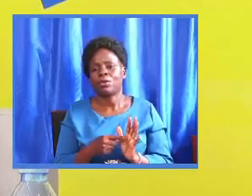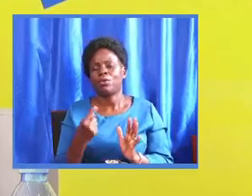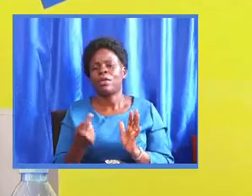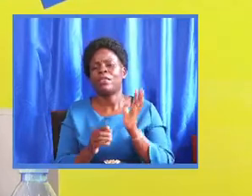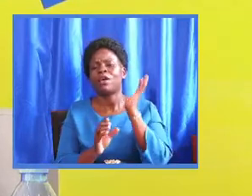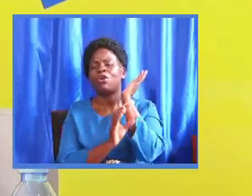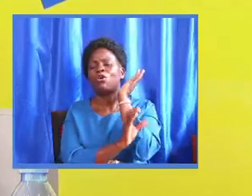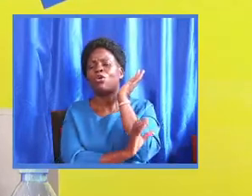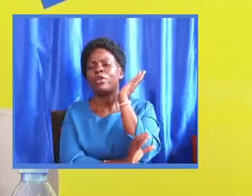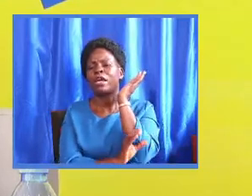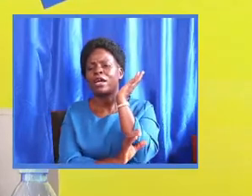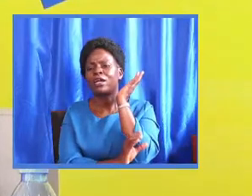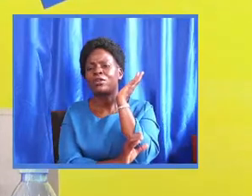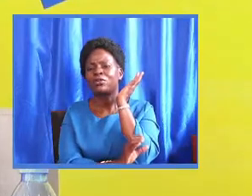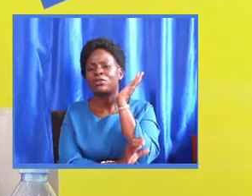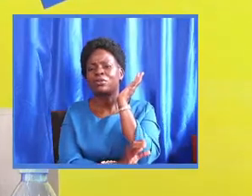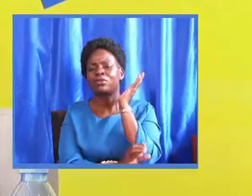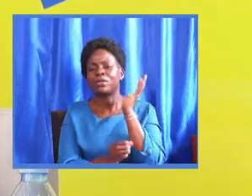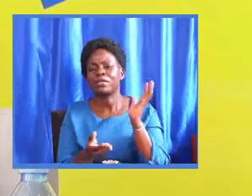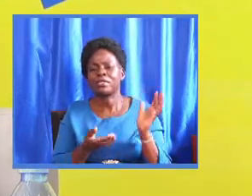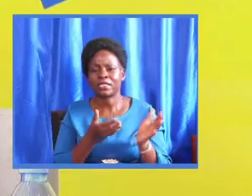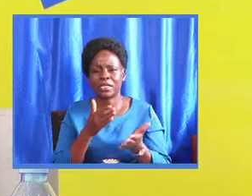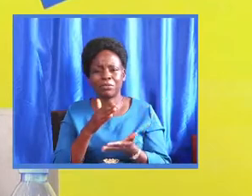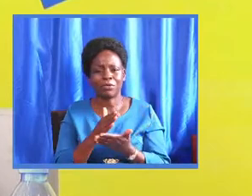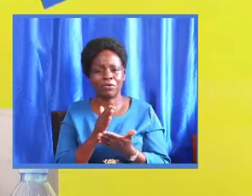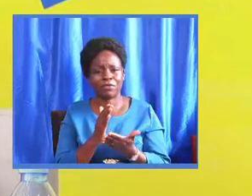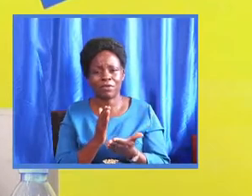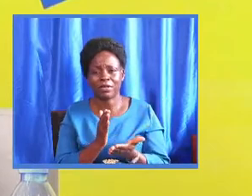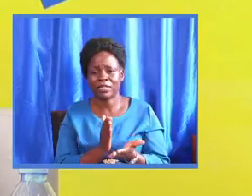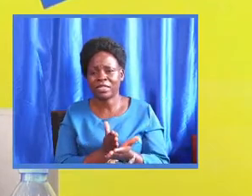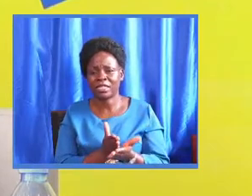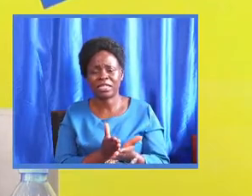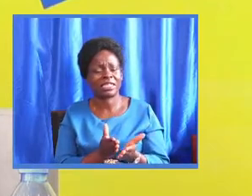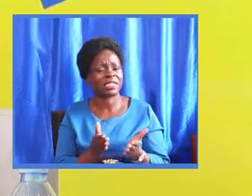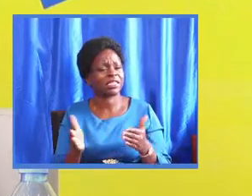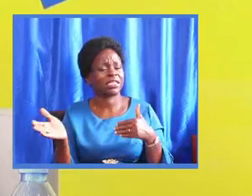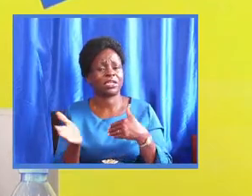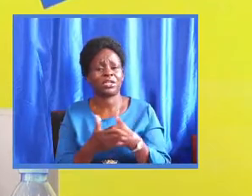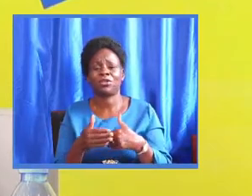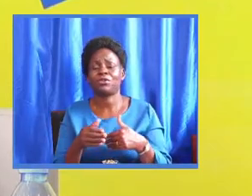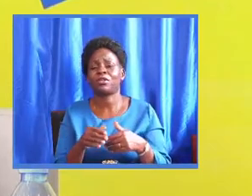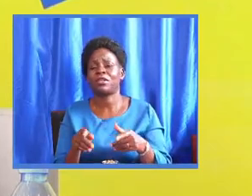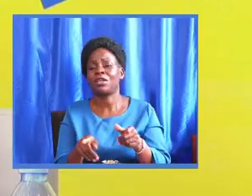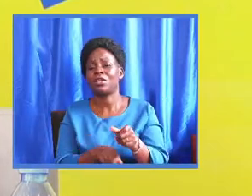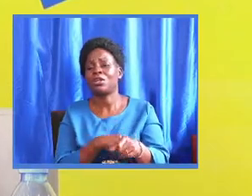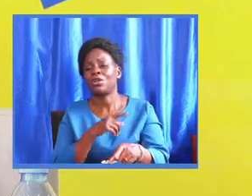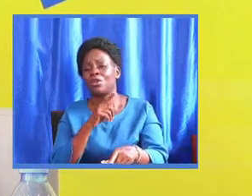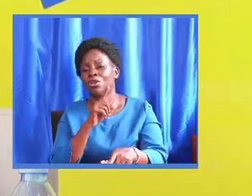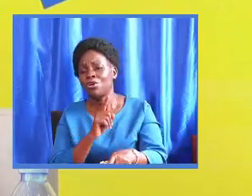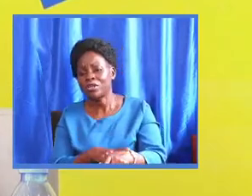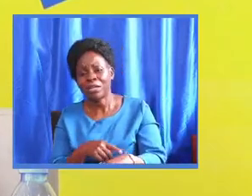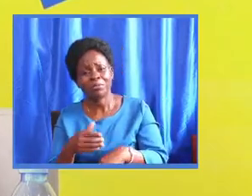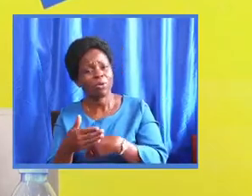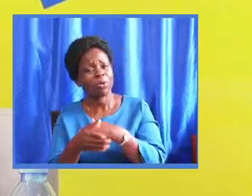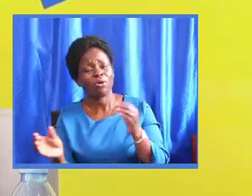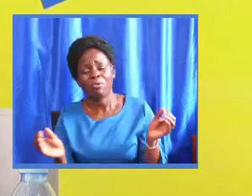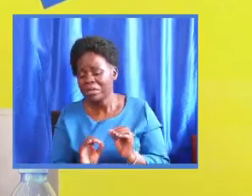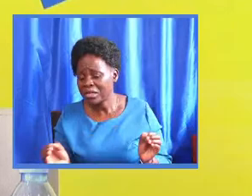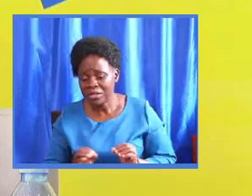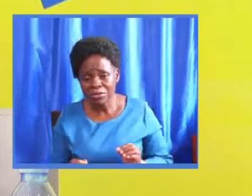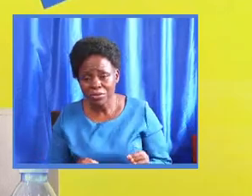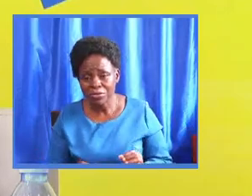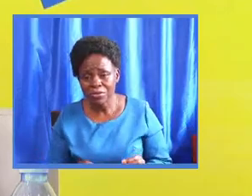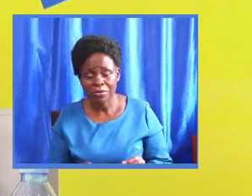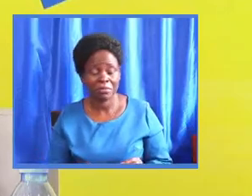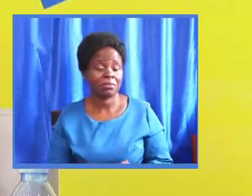country that still has, you know, some of our sectors still completely locked down and closed. True. Okay, they're not yet open. And